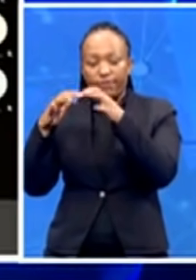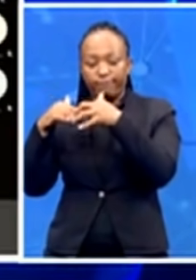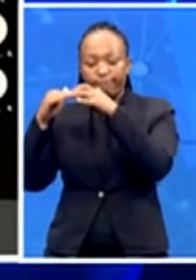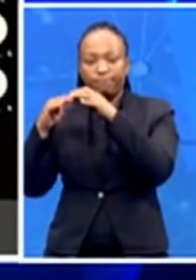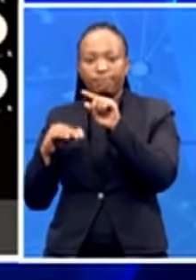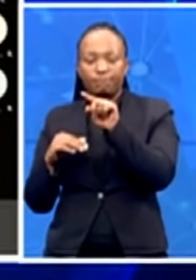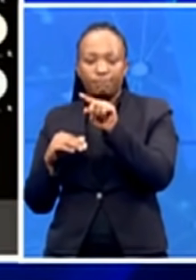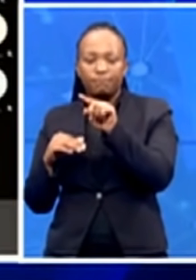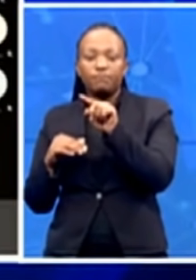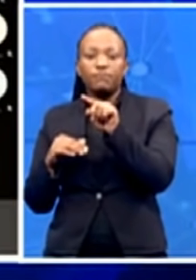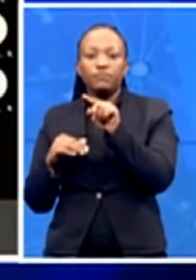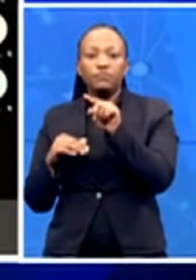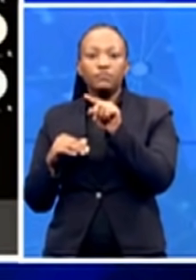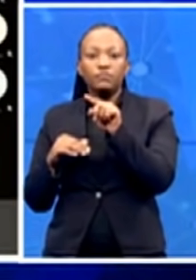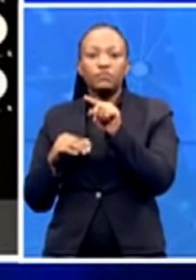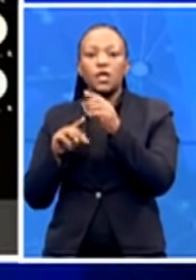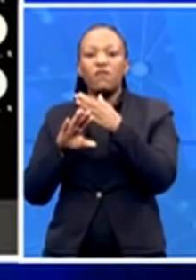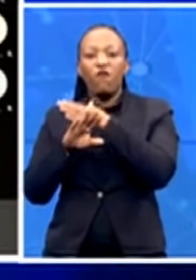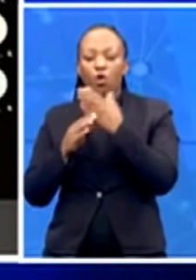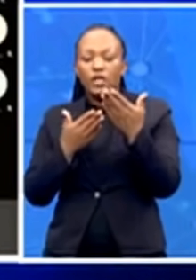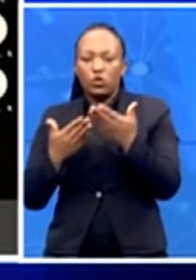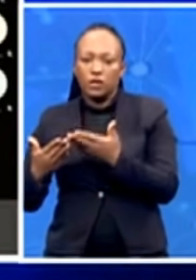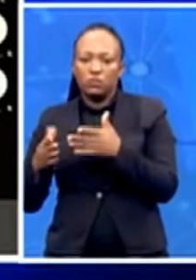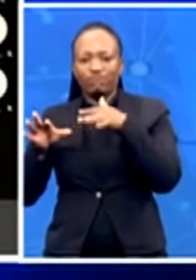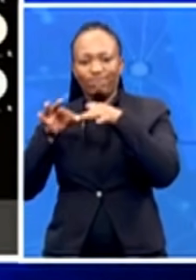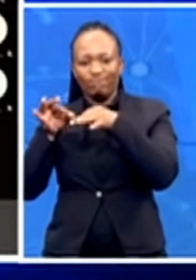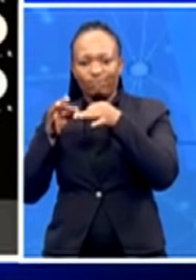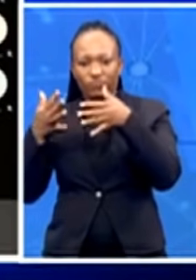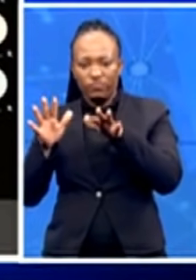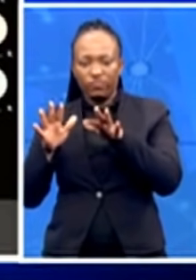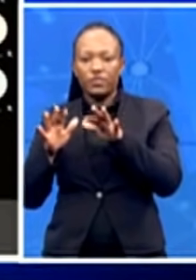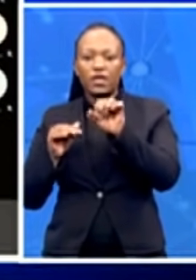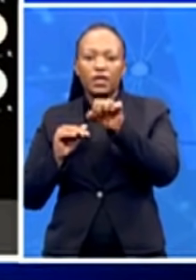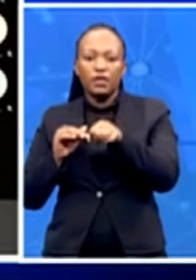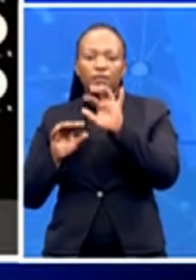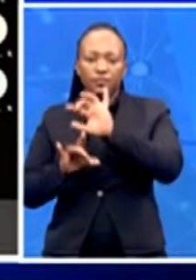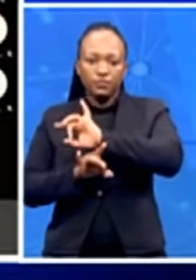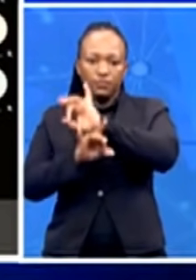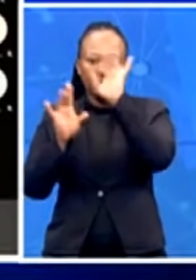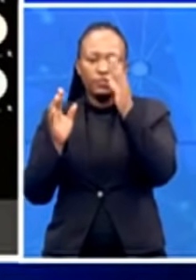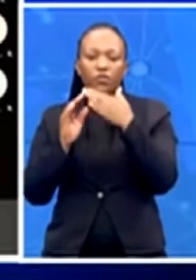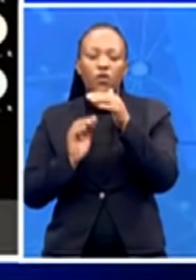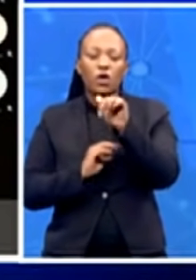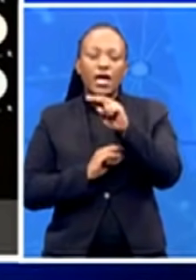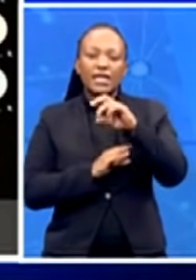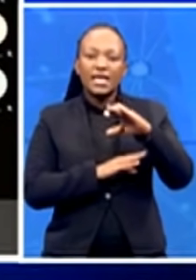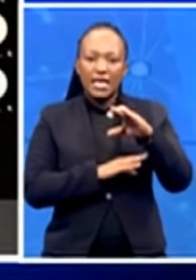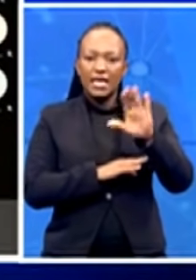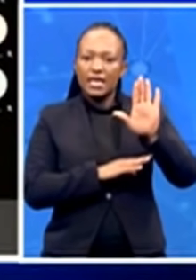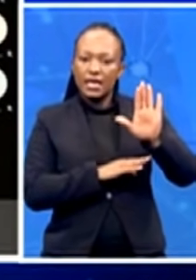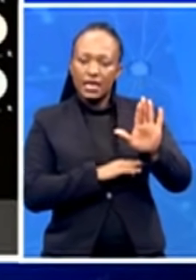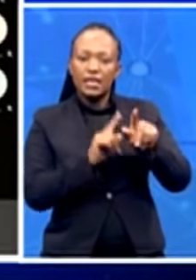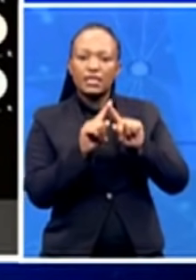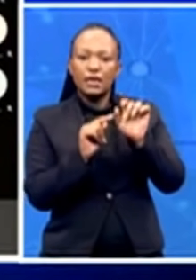this judgment, it is clear that the recognition by the ANC of the nature and the extent of corruption and its impact